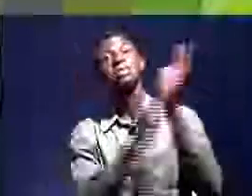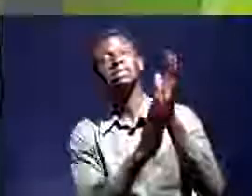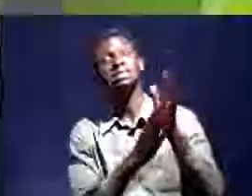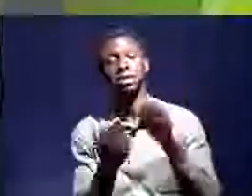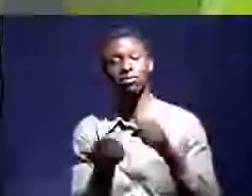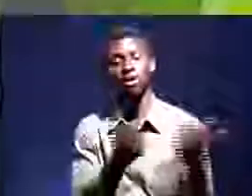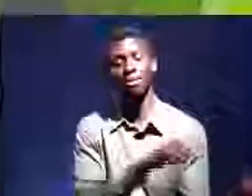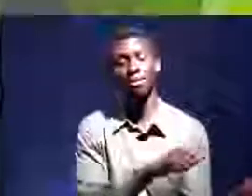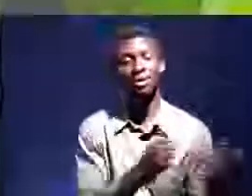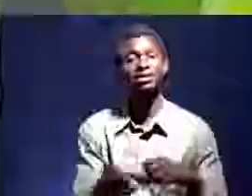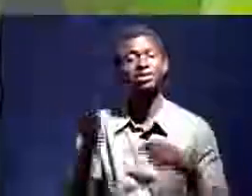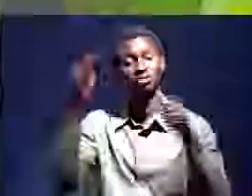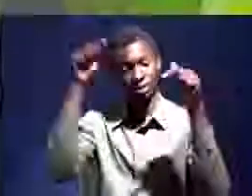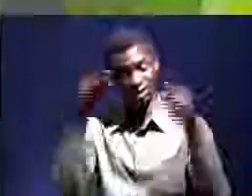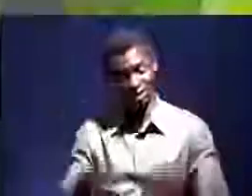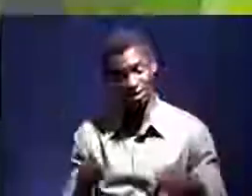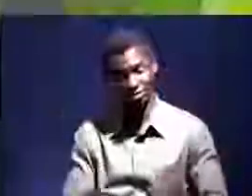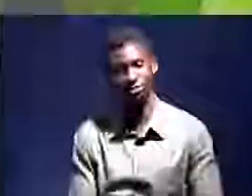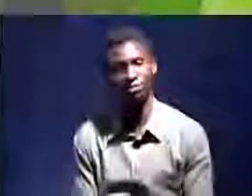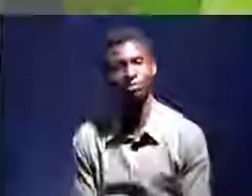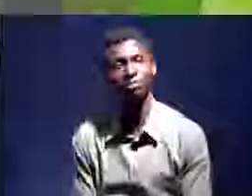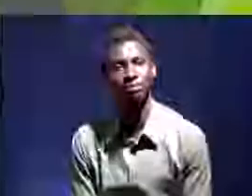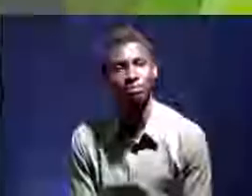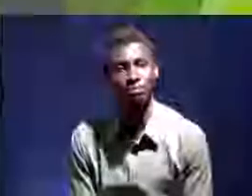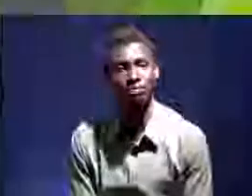At Jamba,